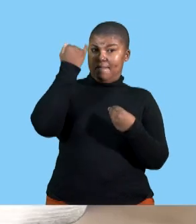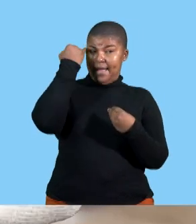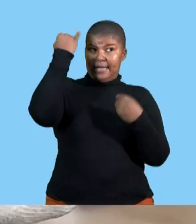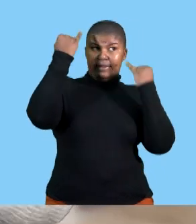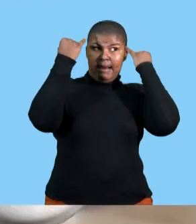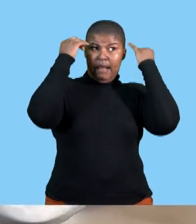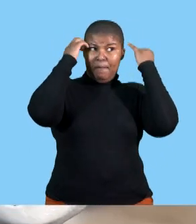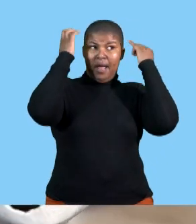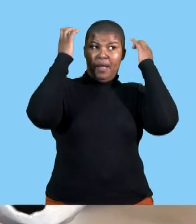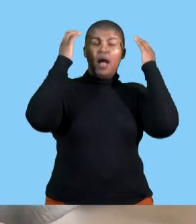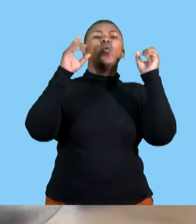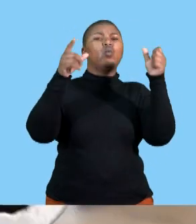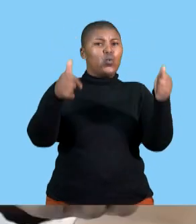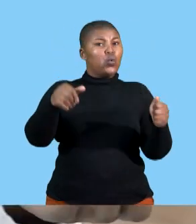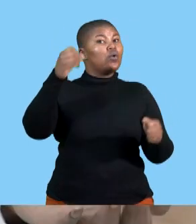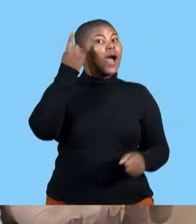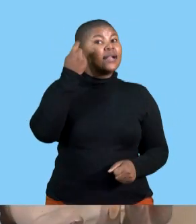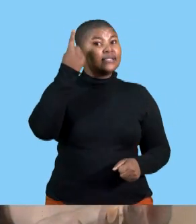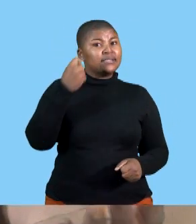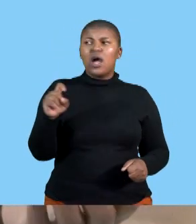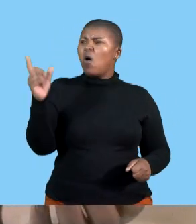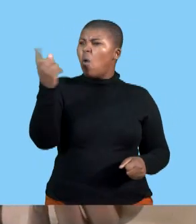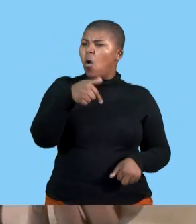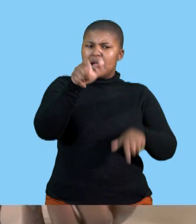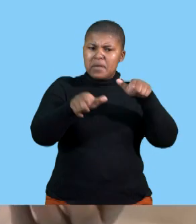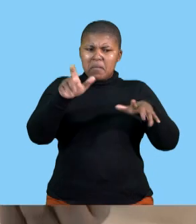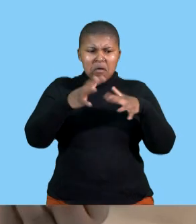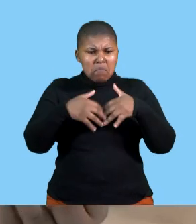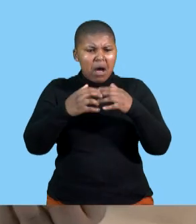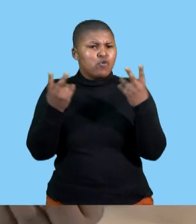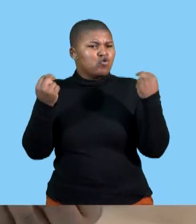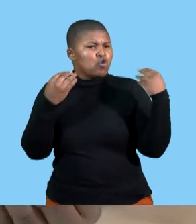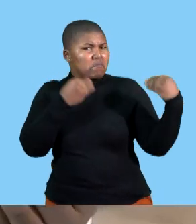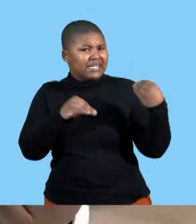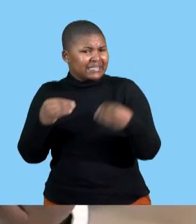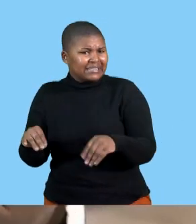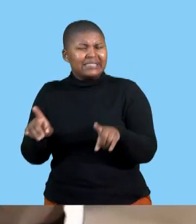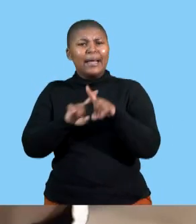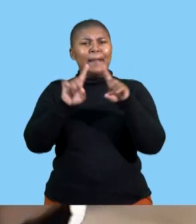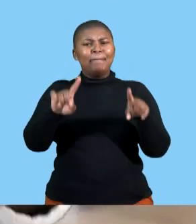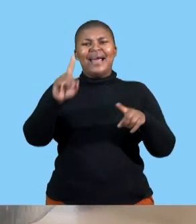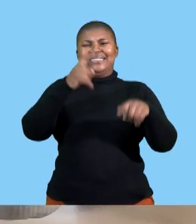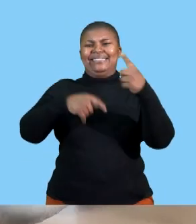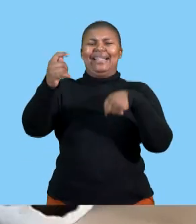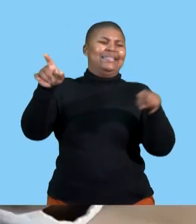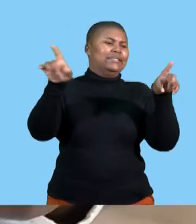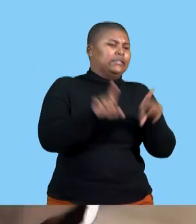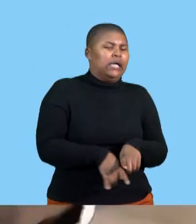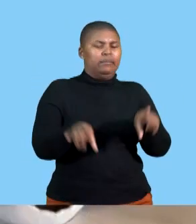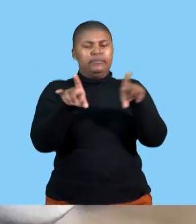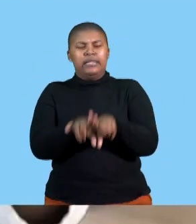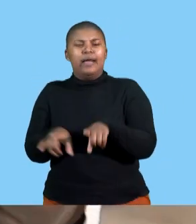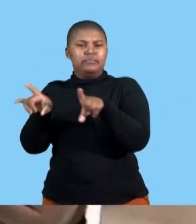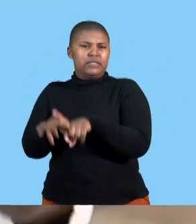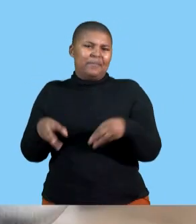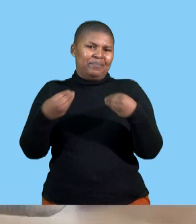are in an environment whereby everybody now is starting off new businesses, but yet they are selling the same things over and over